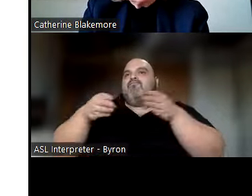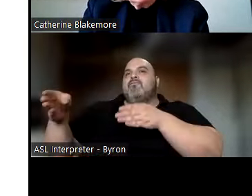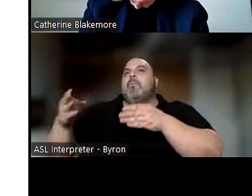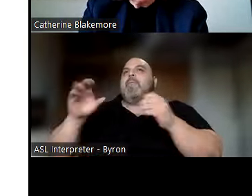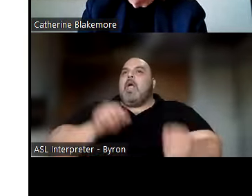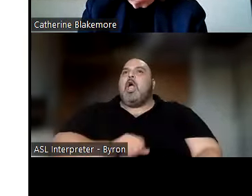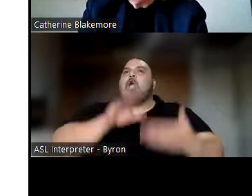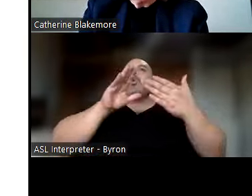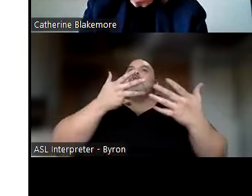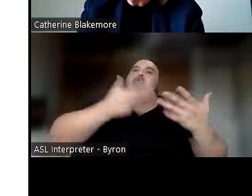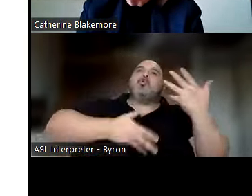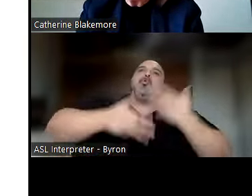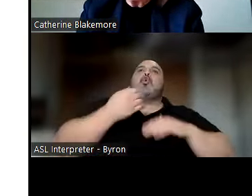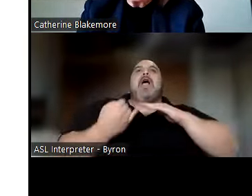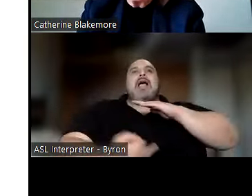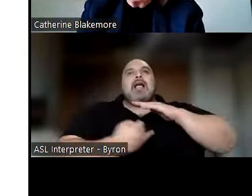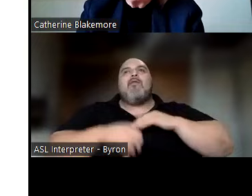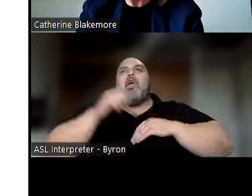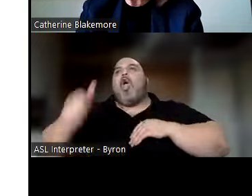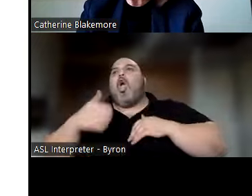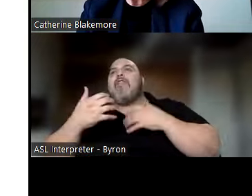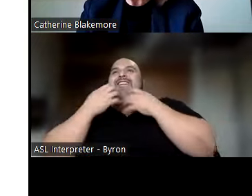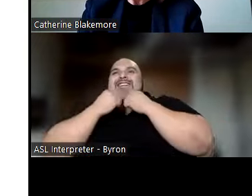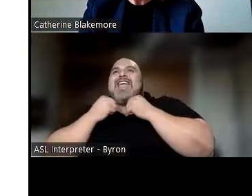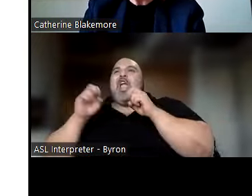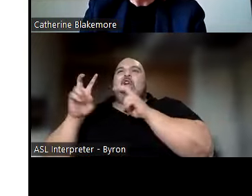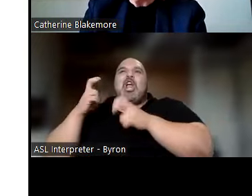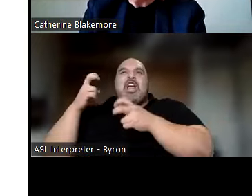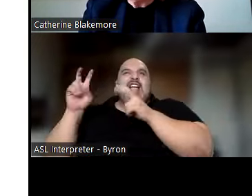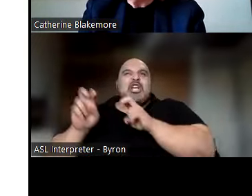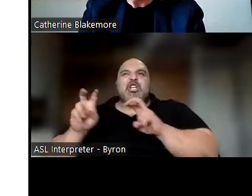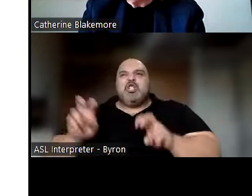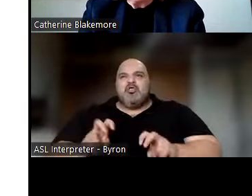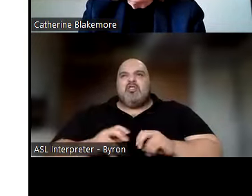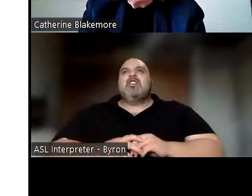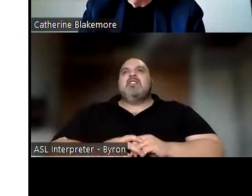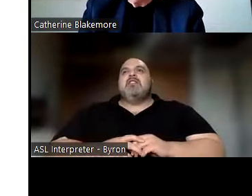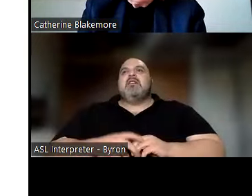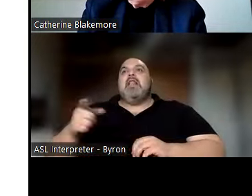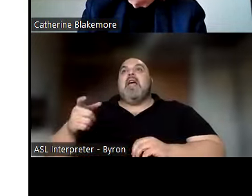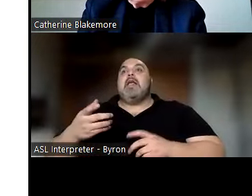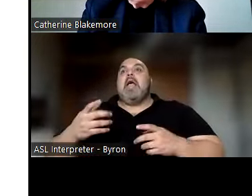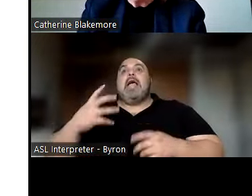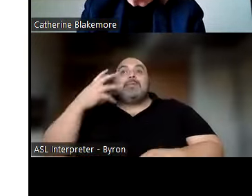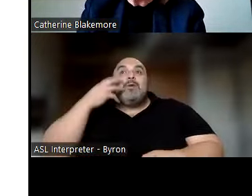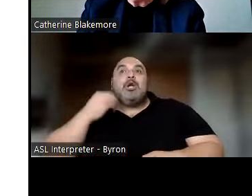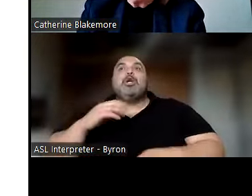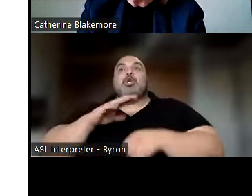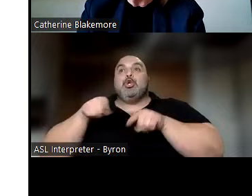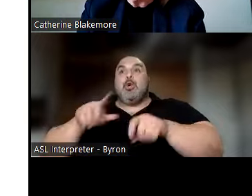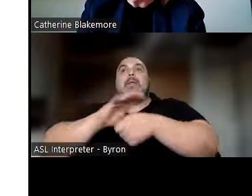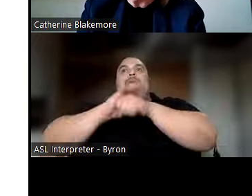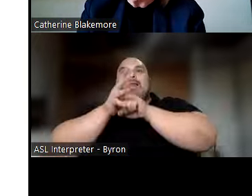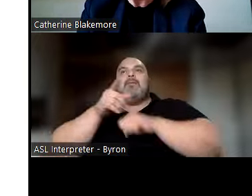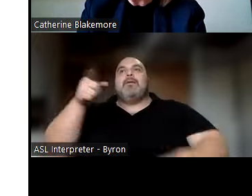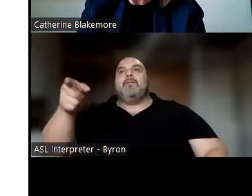social isolation and other care issues that were sort of brought to the forefront in the pandemic. Derek is our